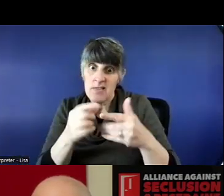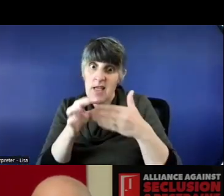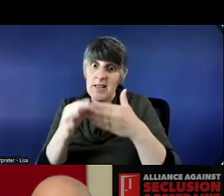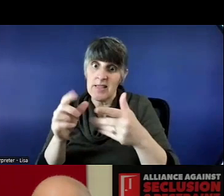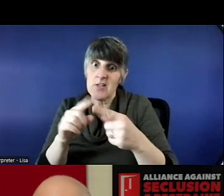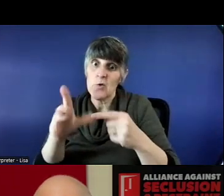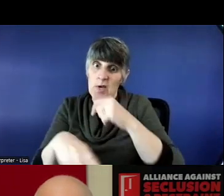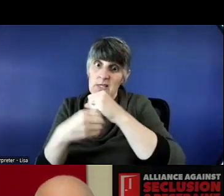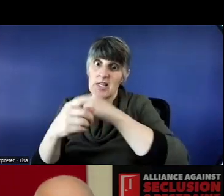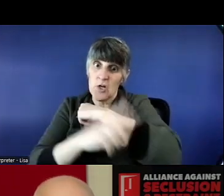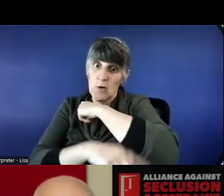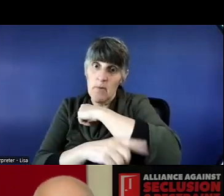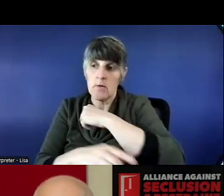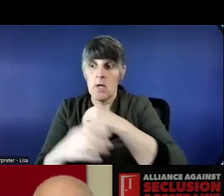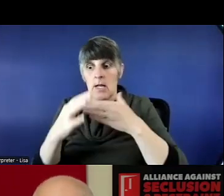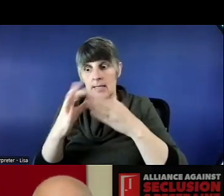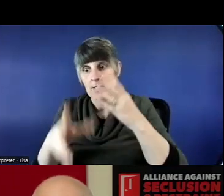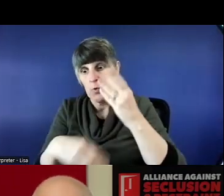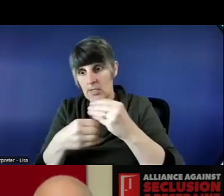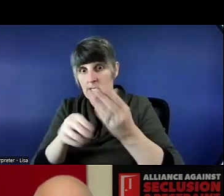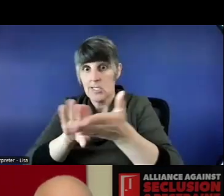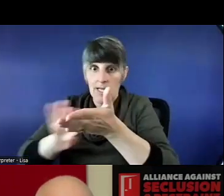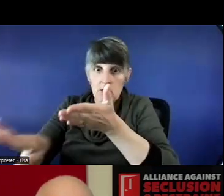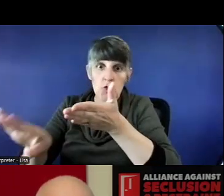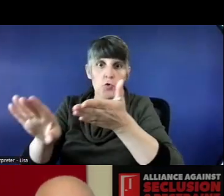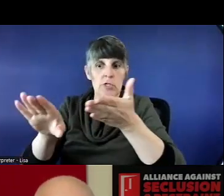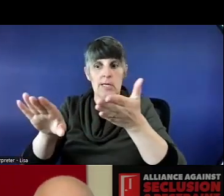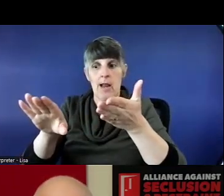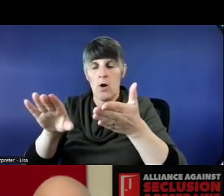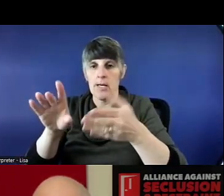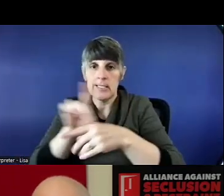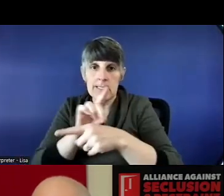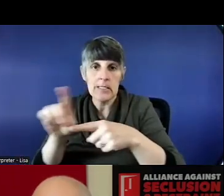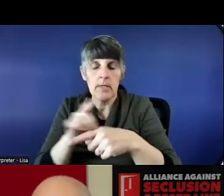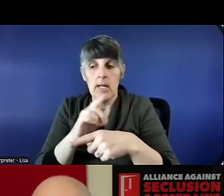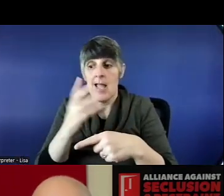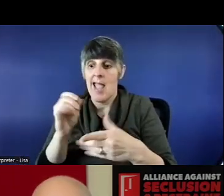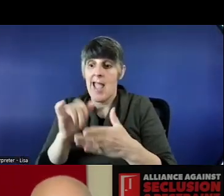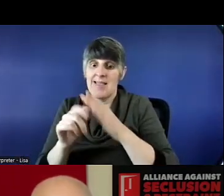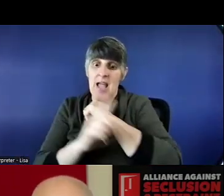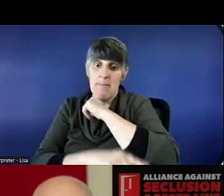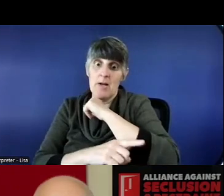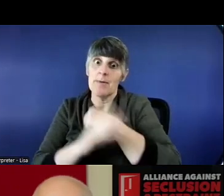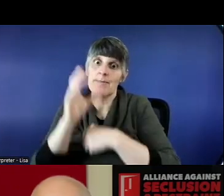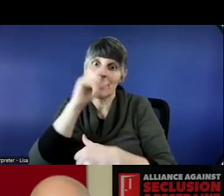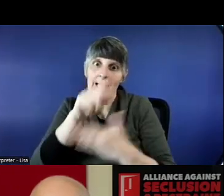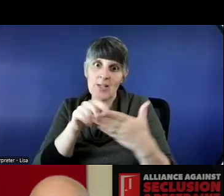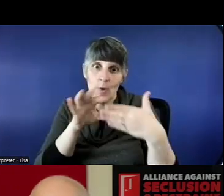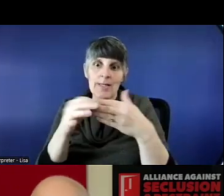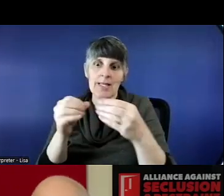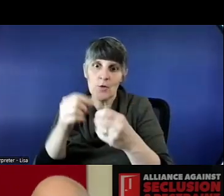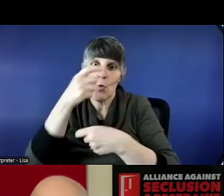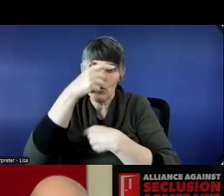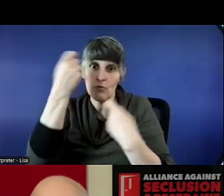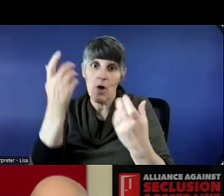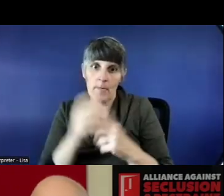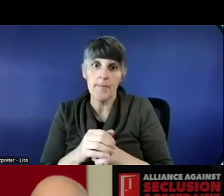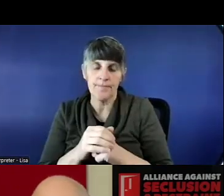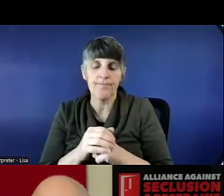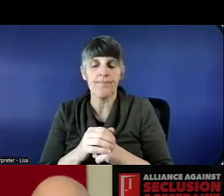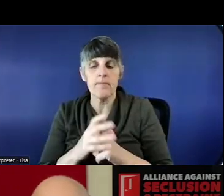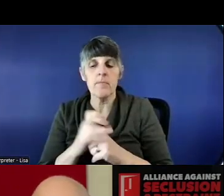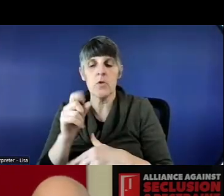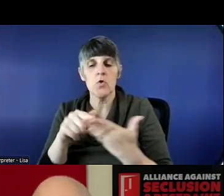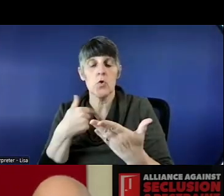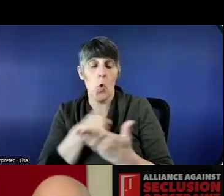additional punishment, leads to additional exclusionary discipline. And that punishment, guess what, leads to trauma. So what